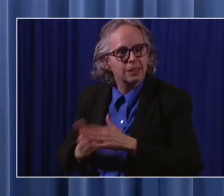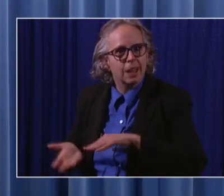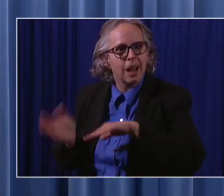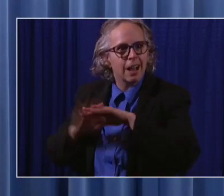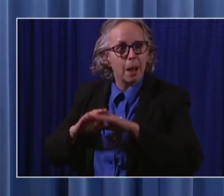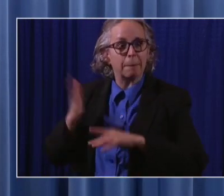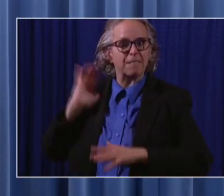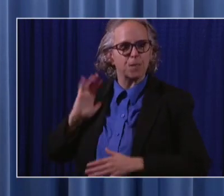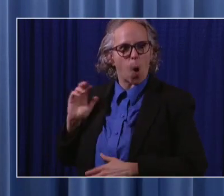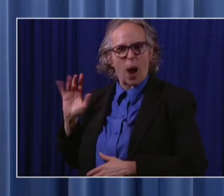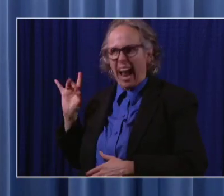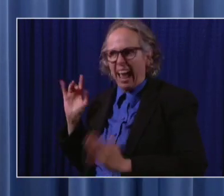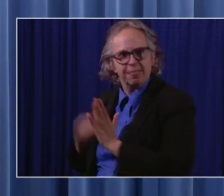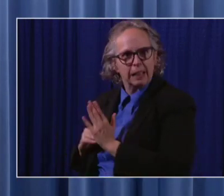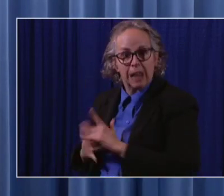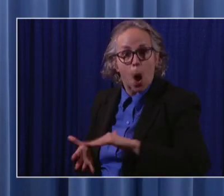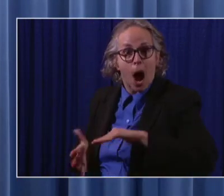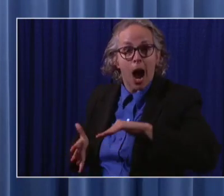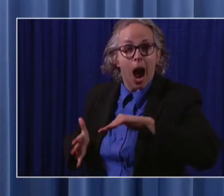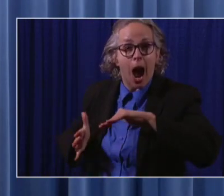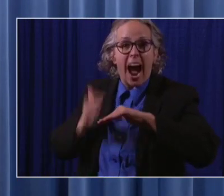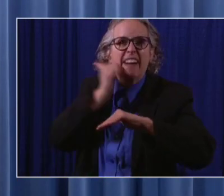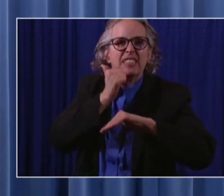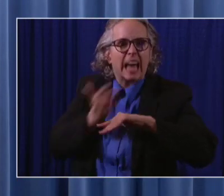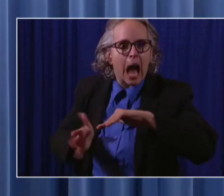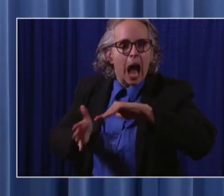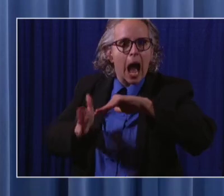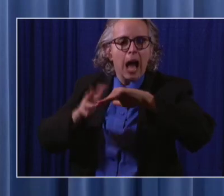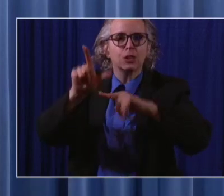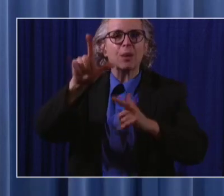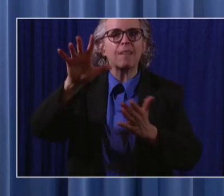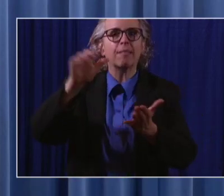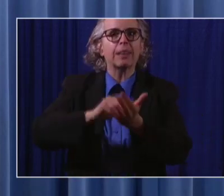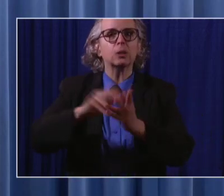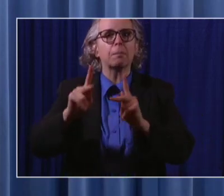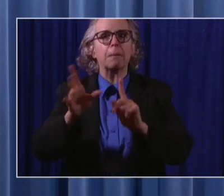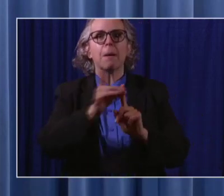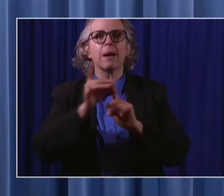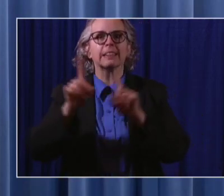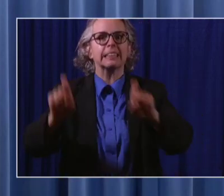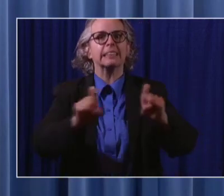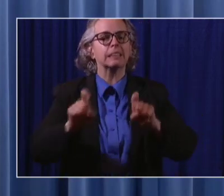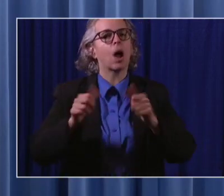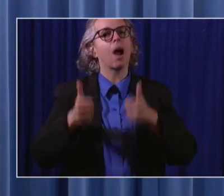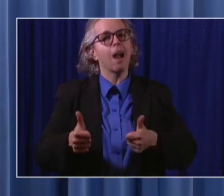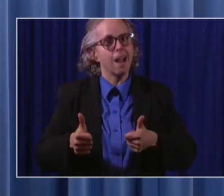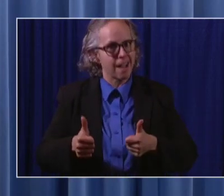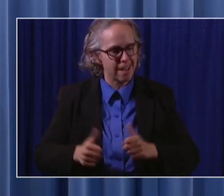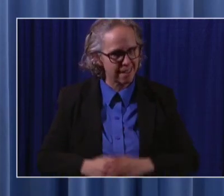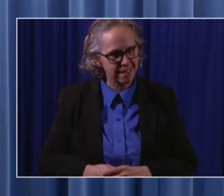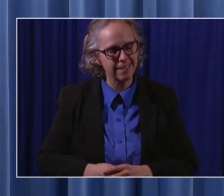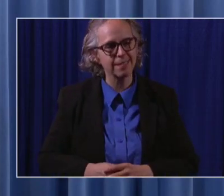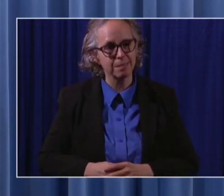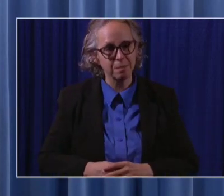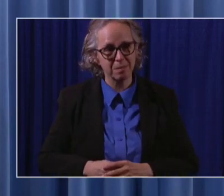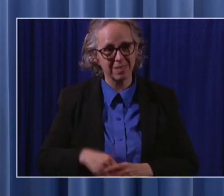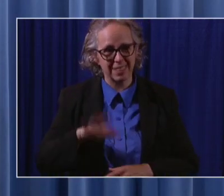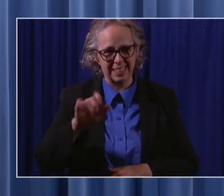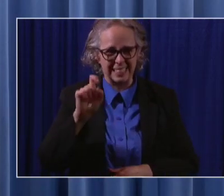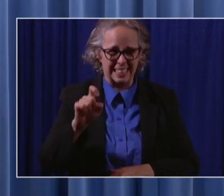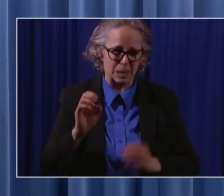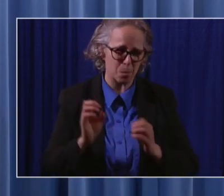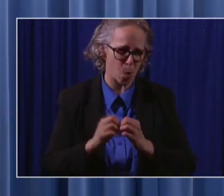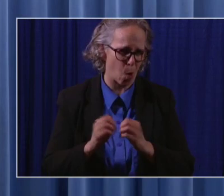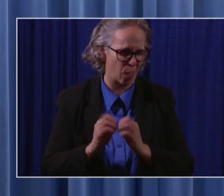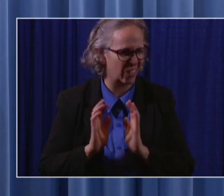then 12,000. So, we've seen it go up dramatically, but it needs to go up even